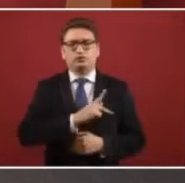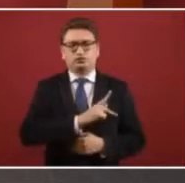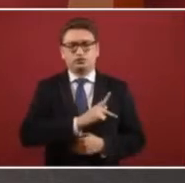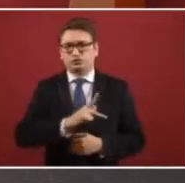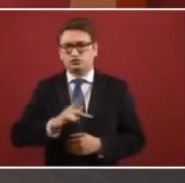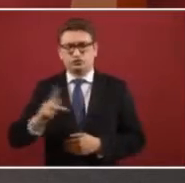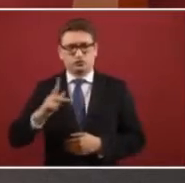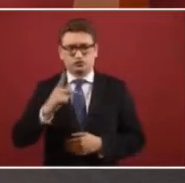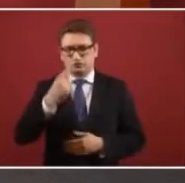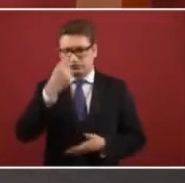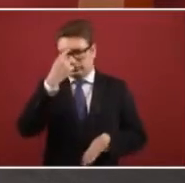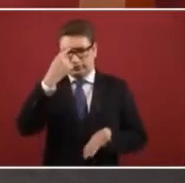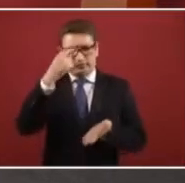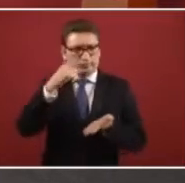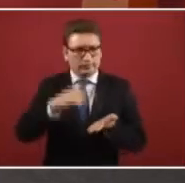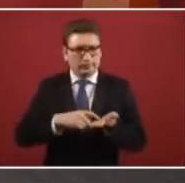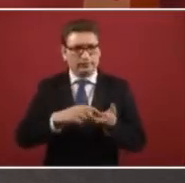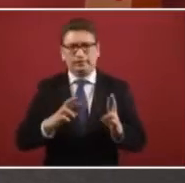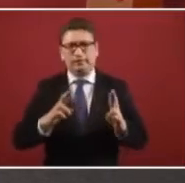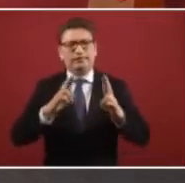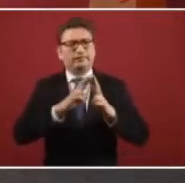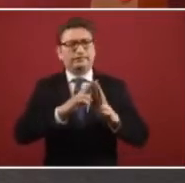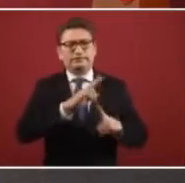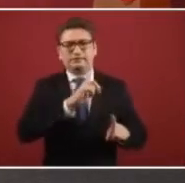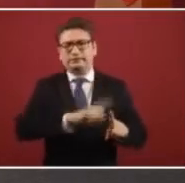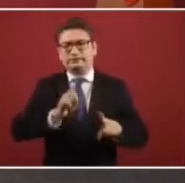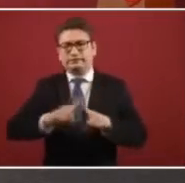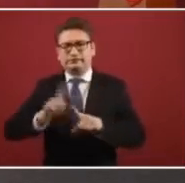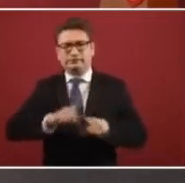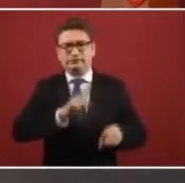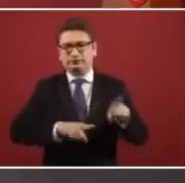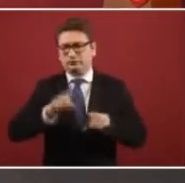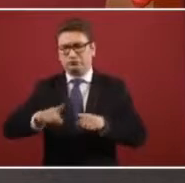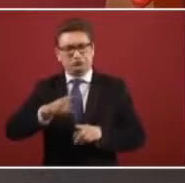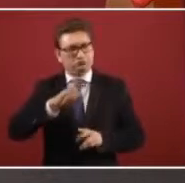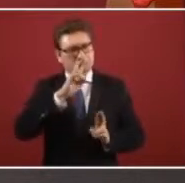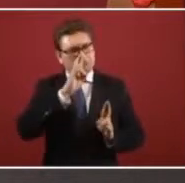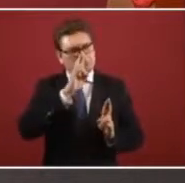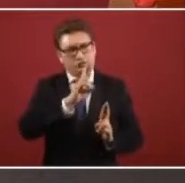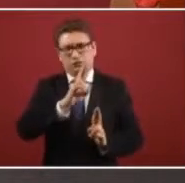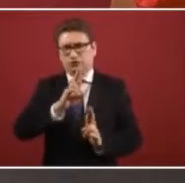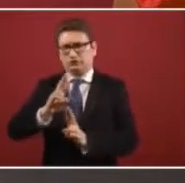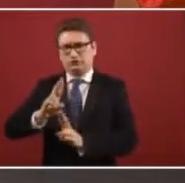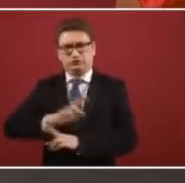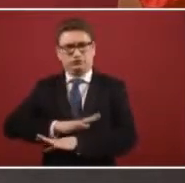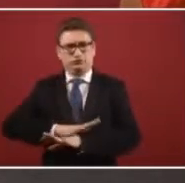all beliefs and all religions, and that there not be